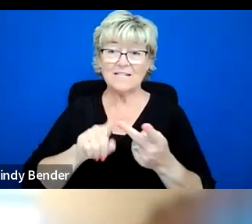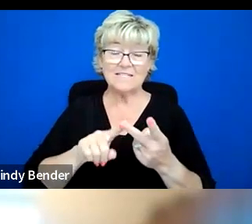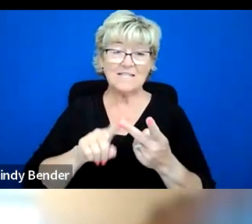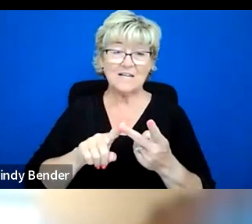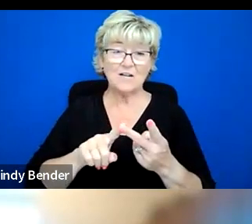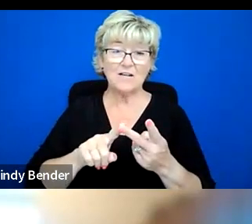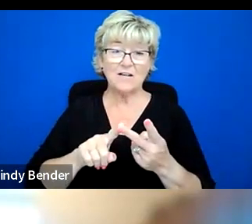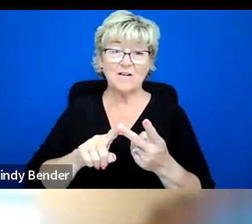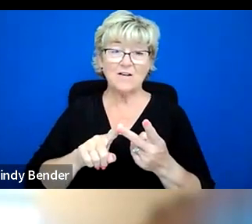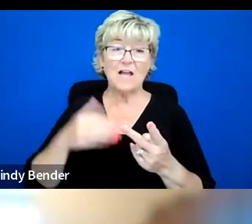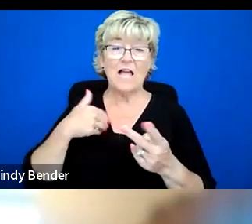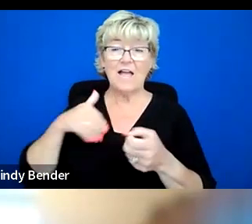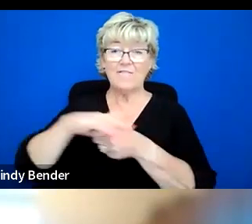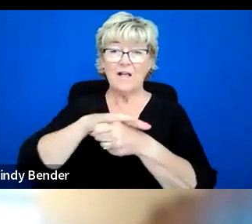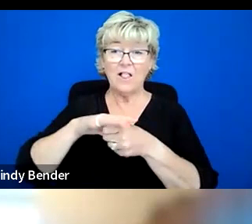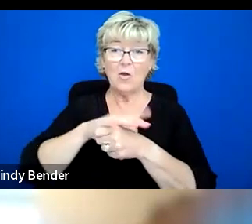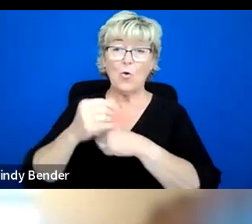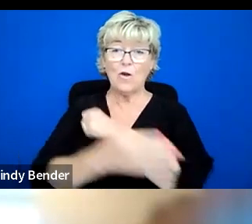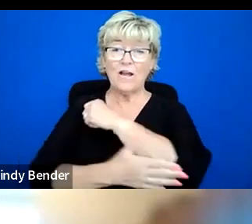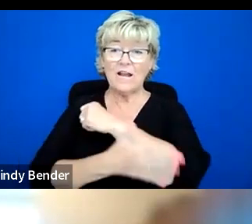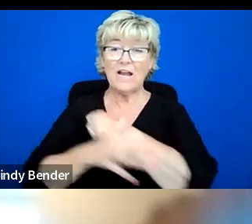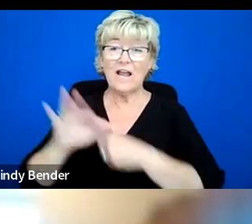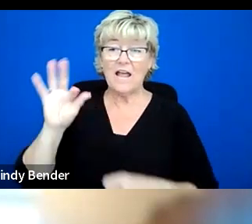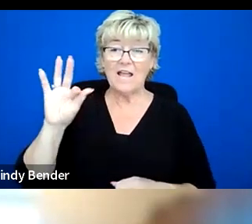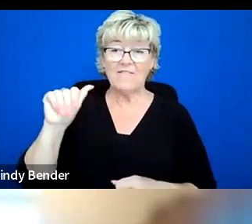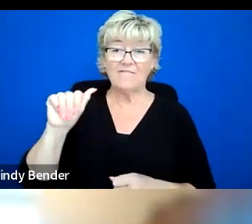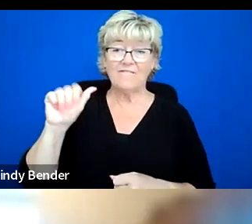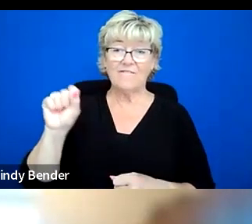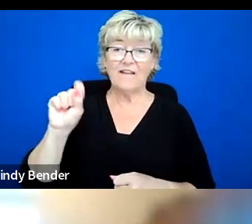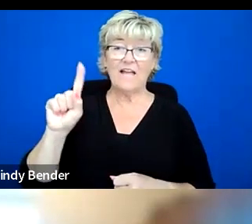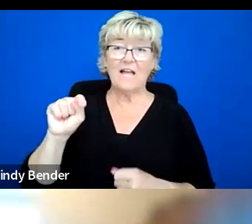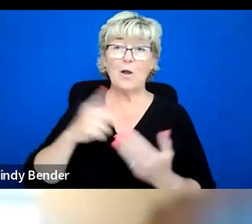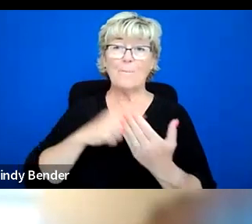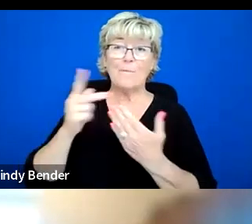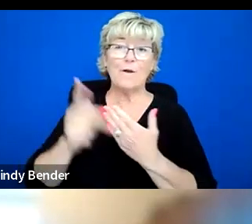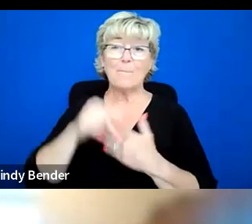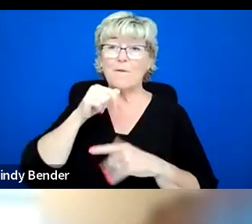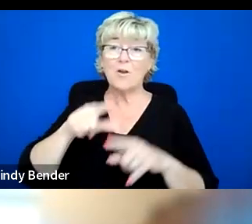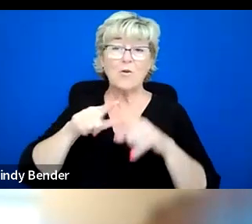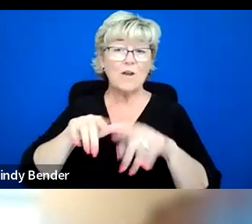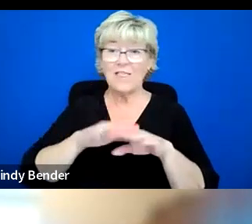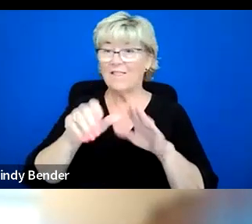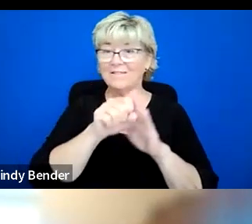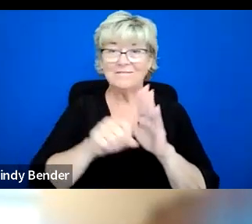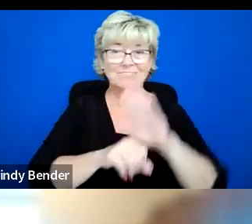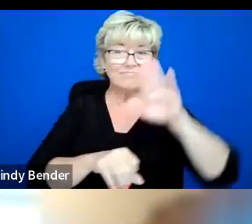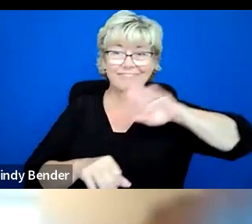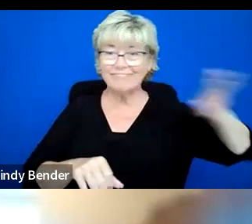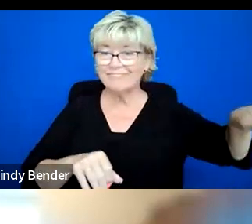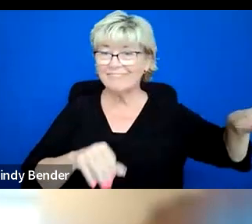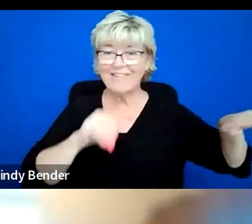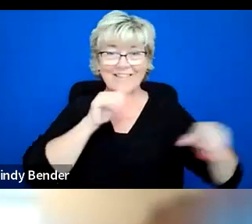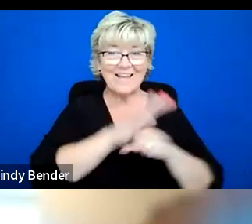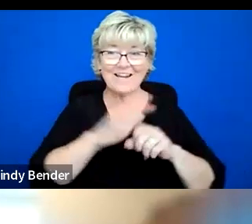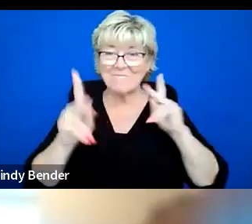is having local or county FAST programs. Do not rely on the state. There are not enough people. I'm telling